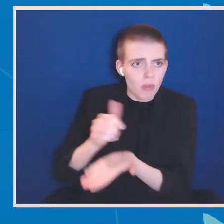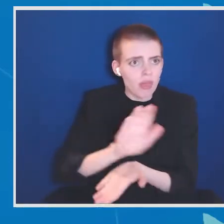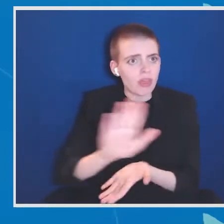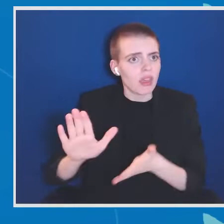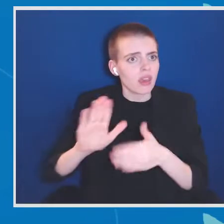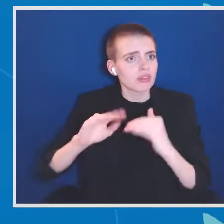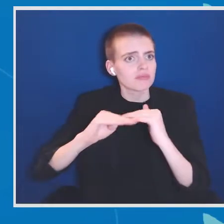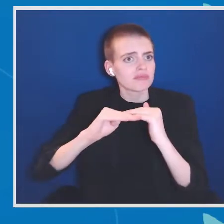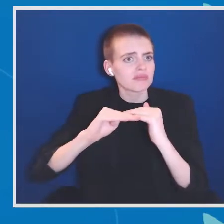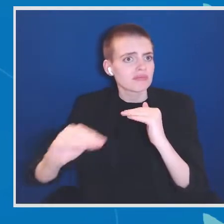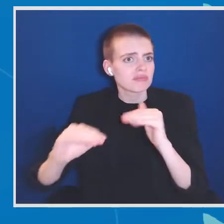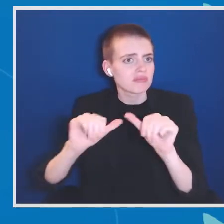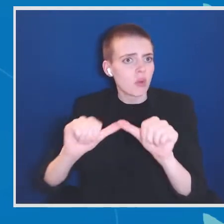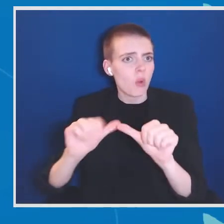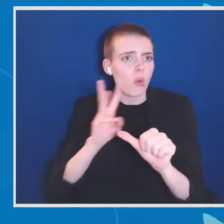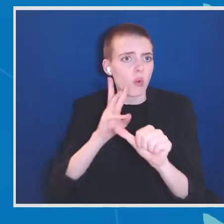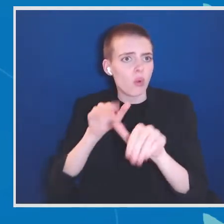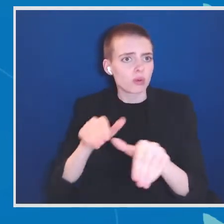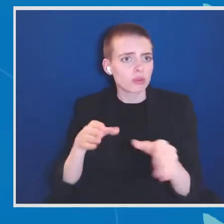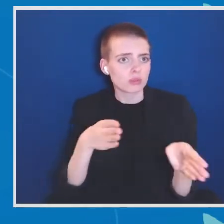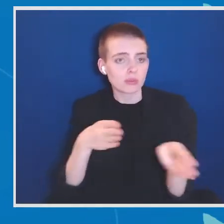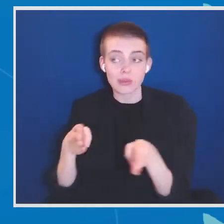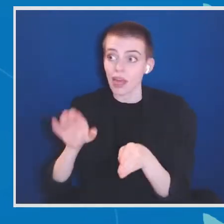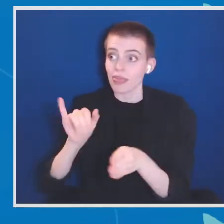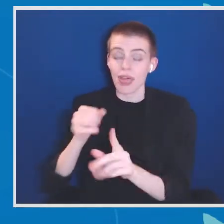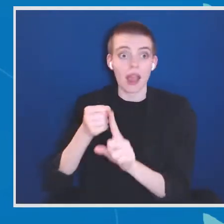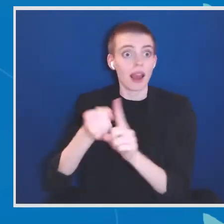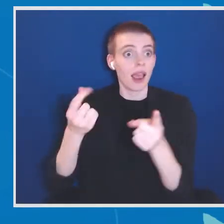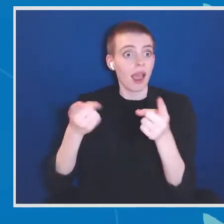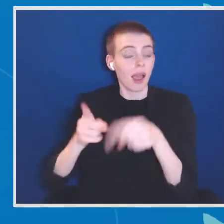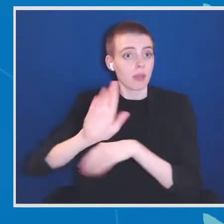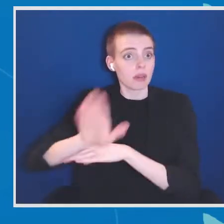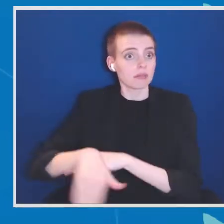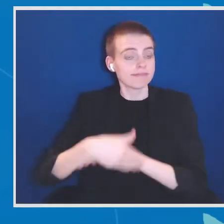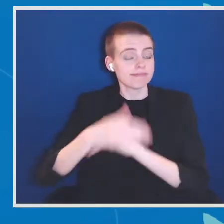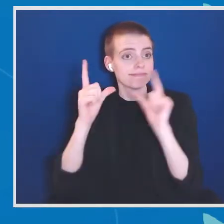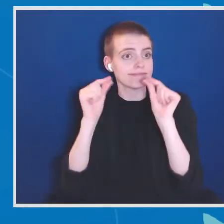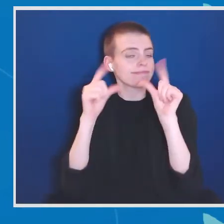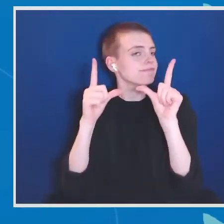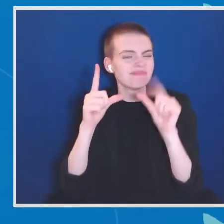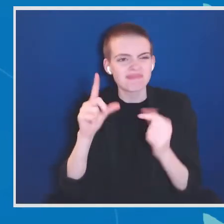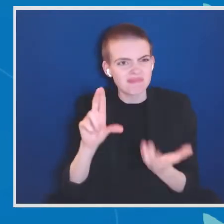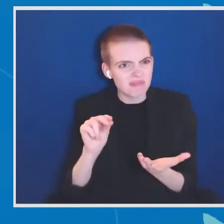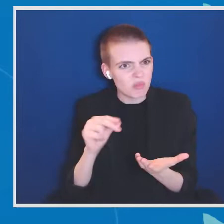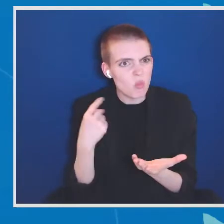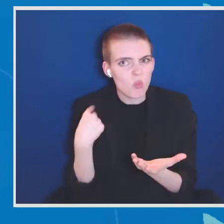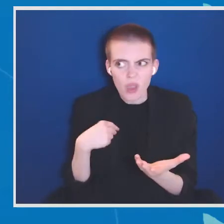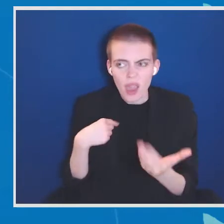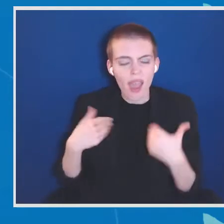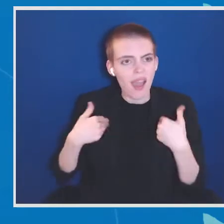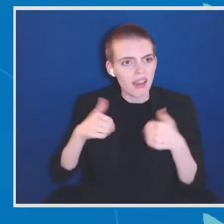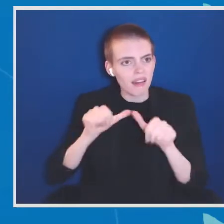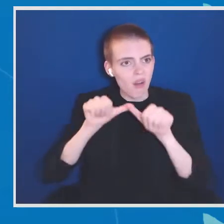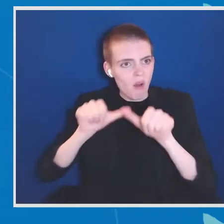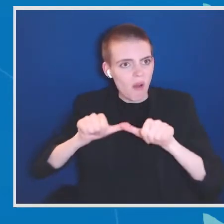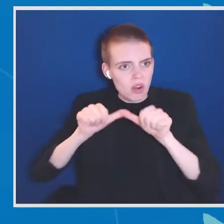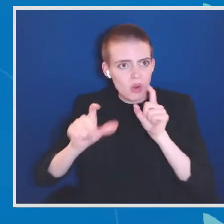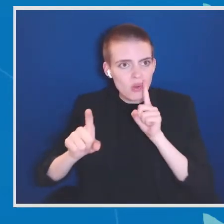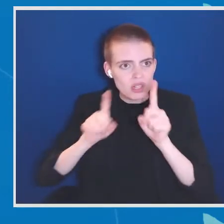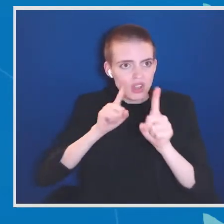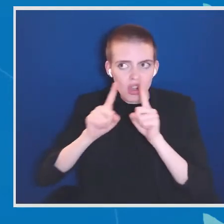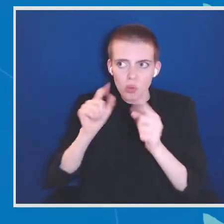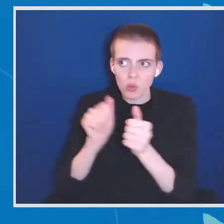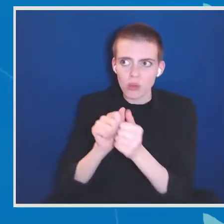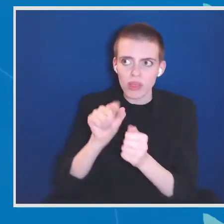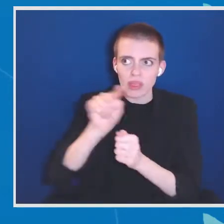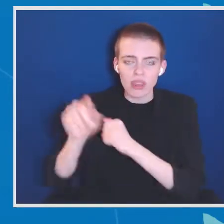just get there overnight. It just doesn't happen. We engage in a series of dialogues with these countries over time. We call it